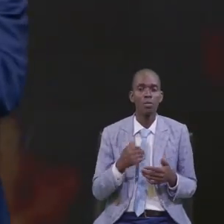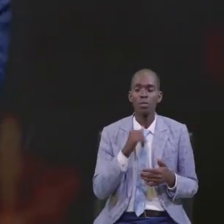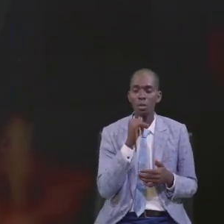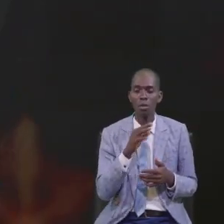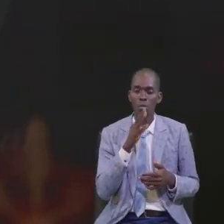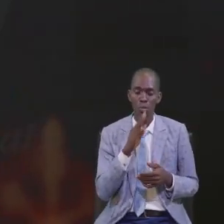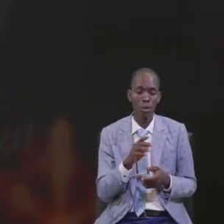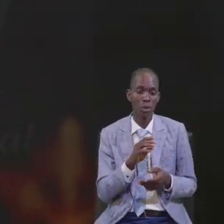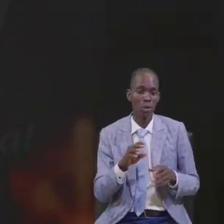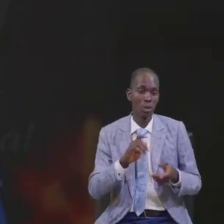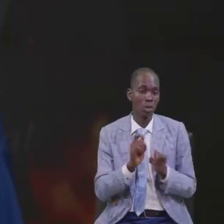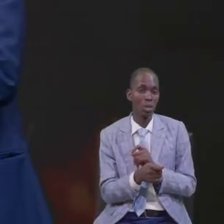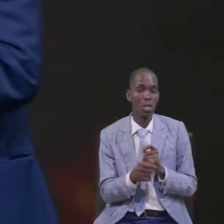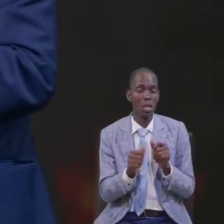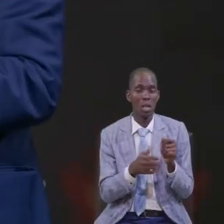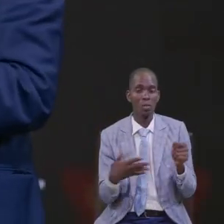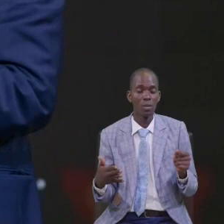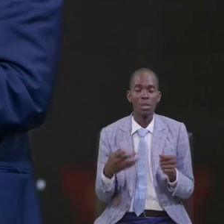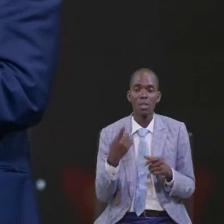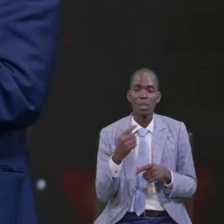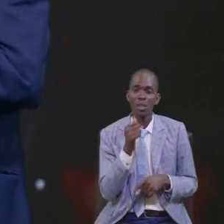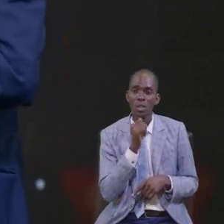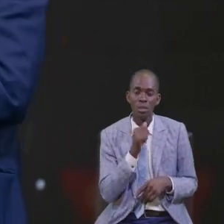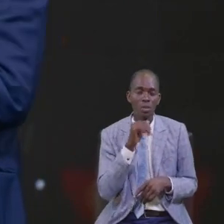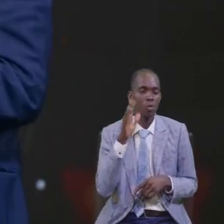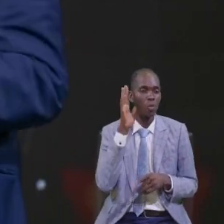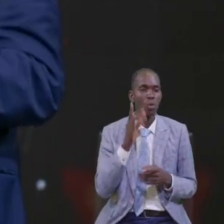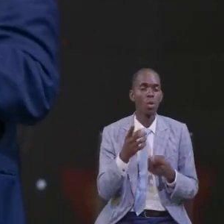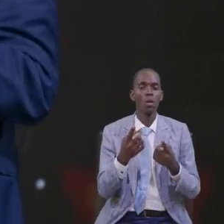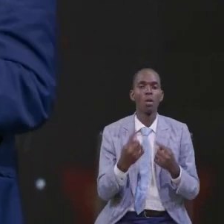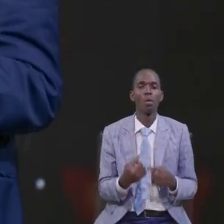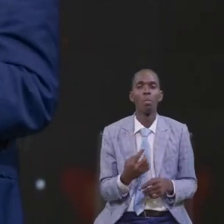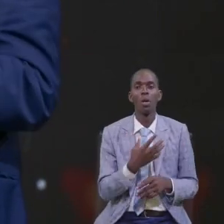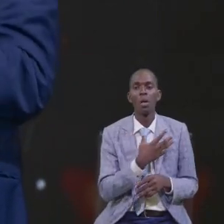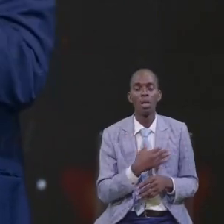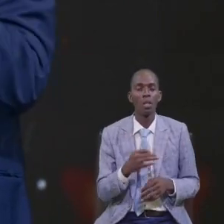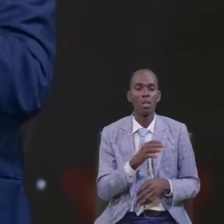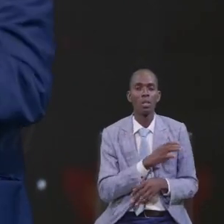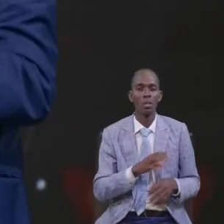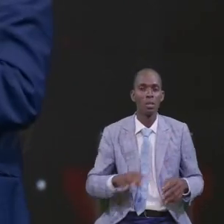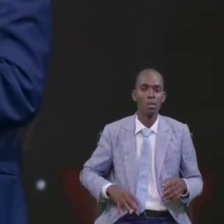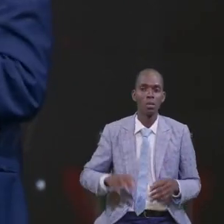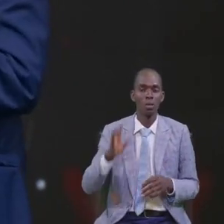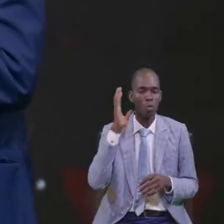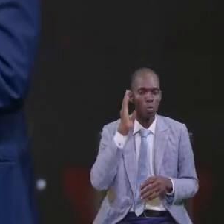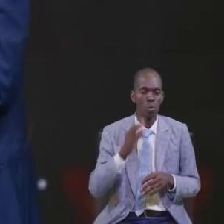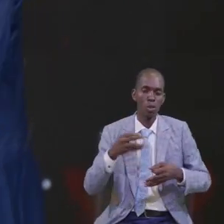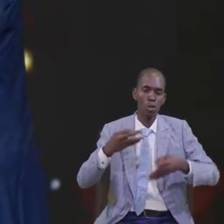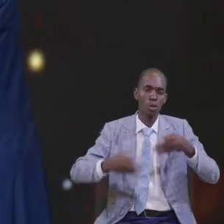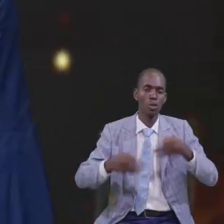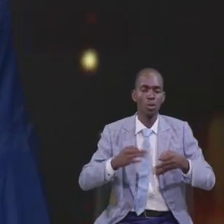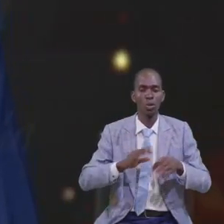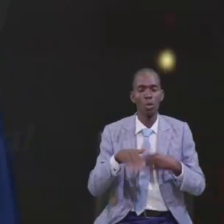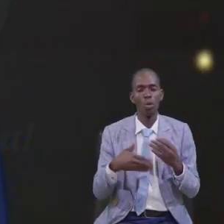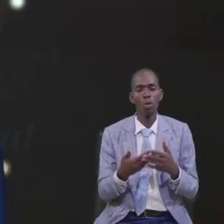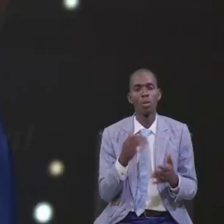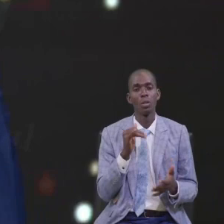restituted, everything, the secrets will come and Christ will judge